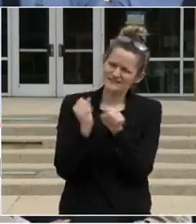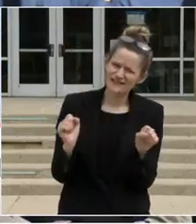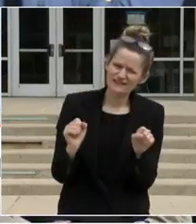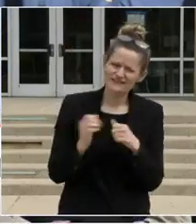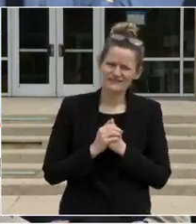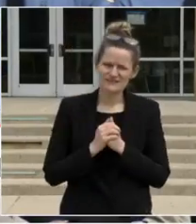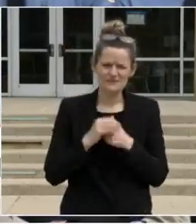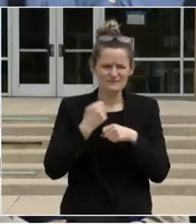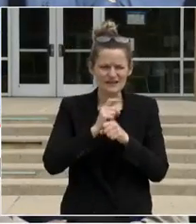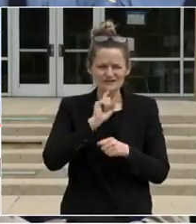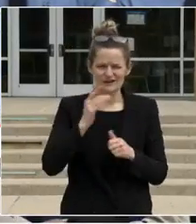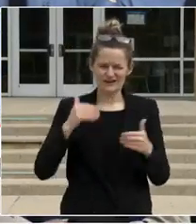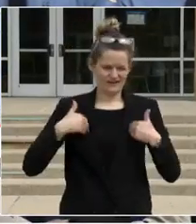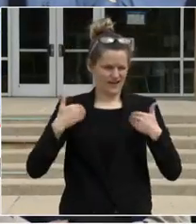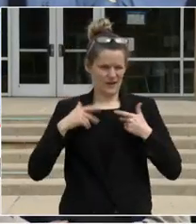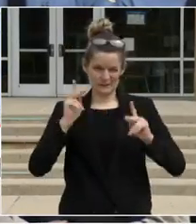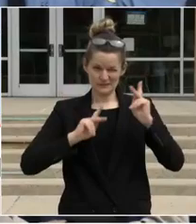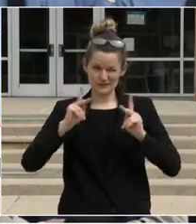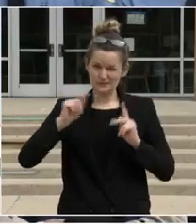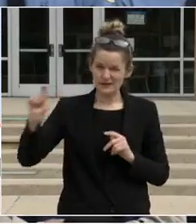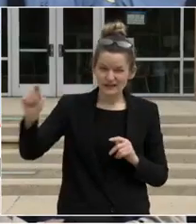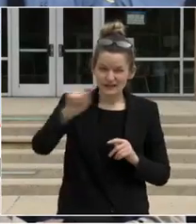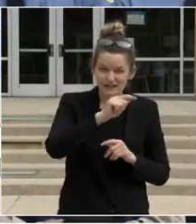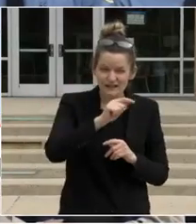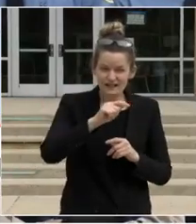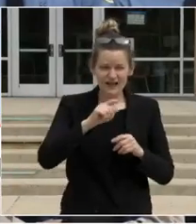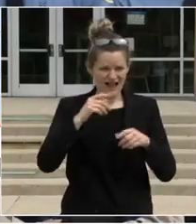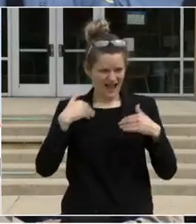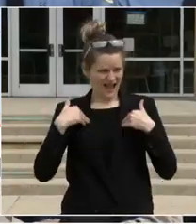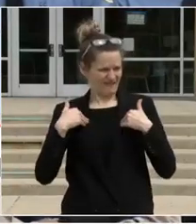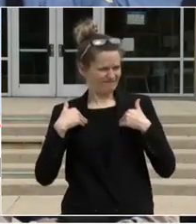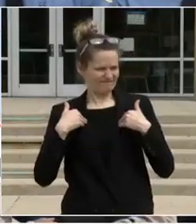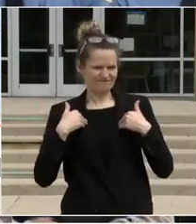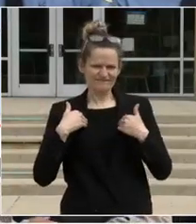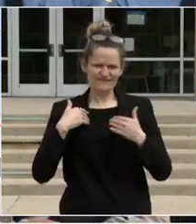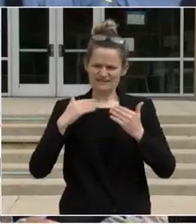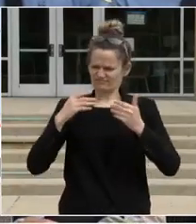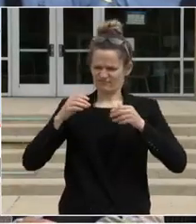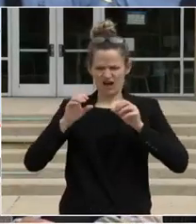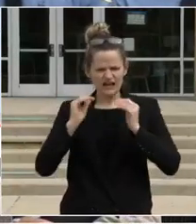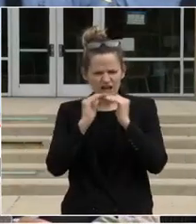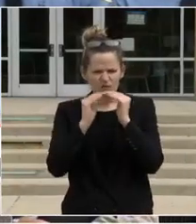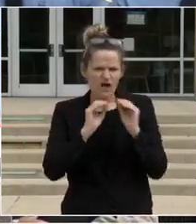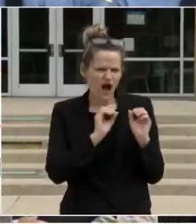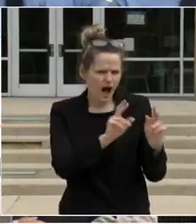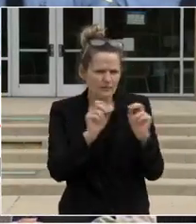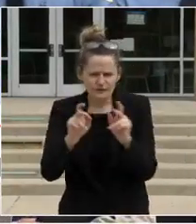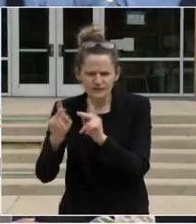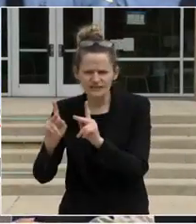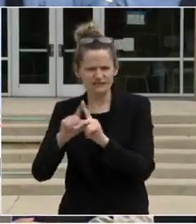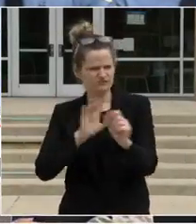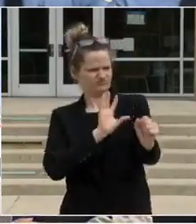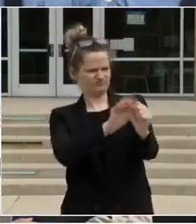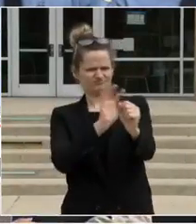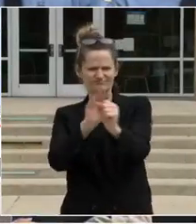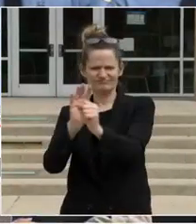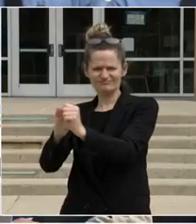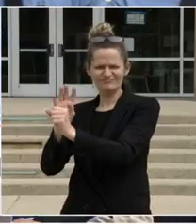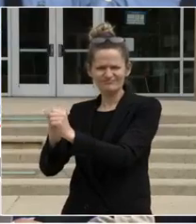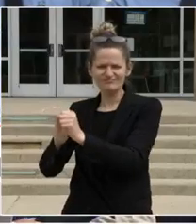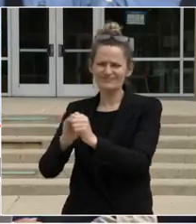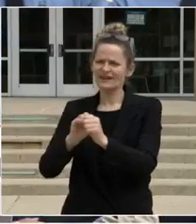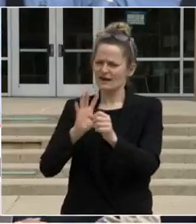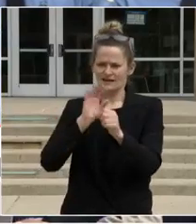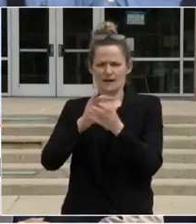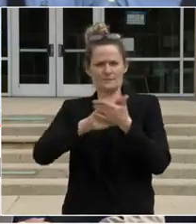young people, young residents of the District of Columbia have their fair shot into middle class. I can tell you that from my